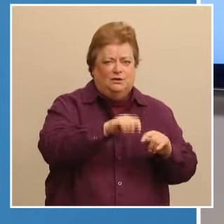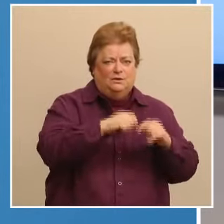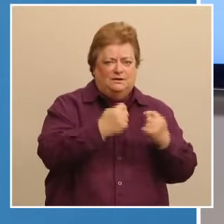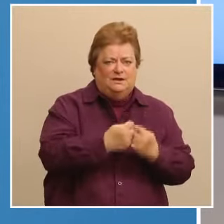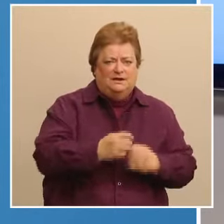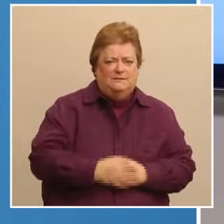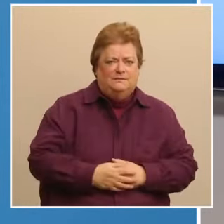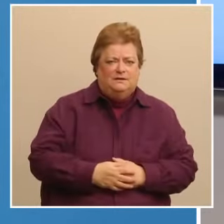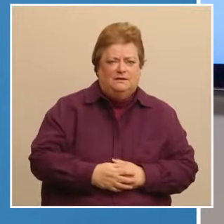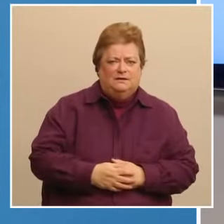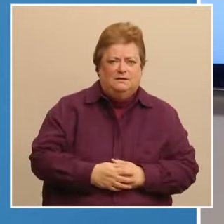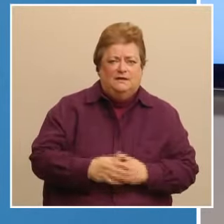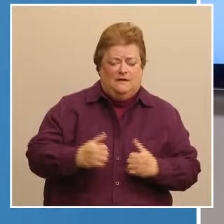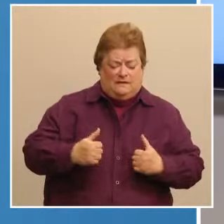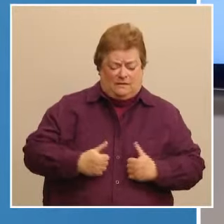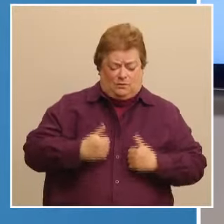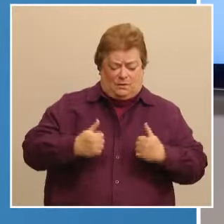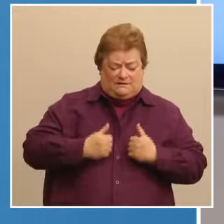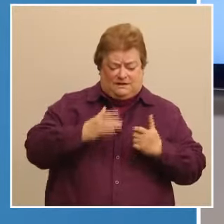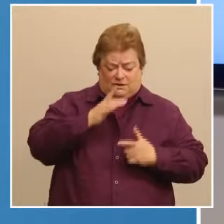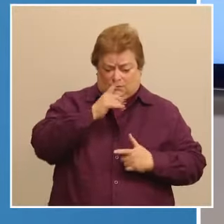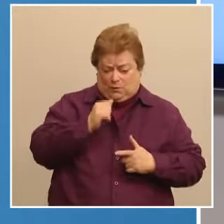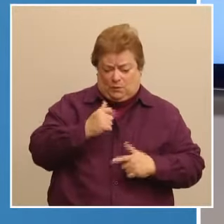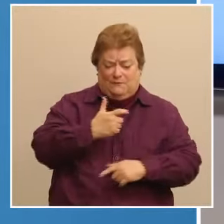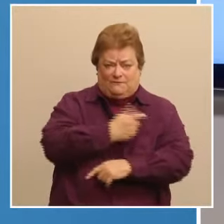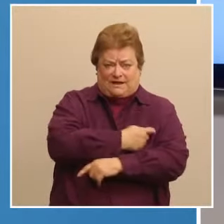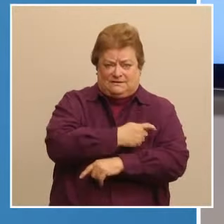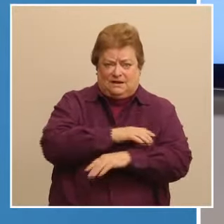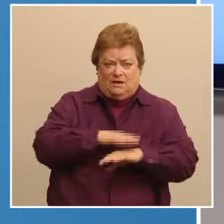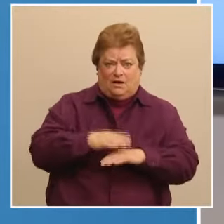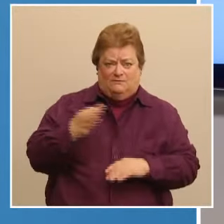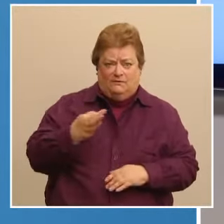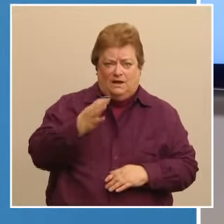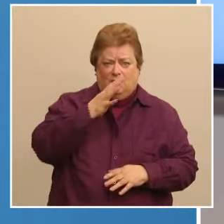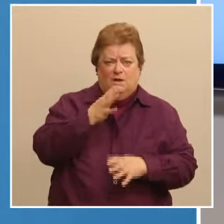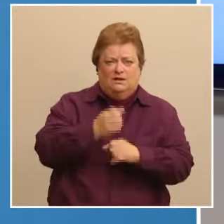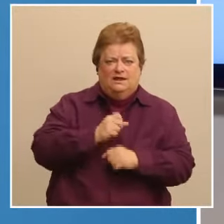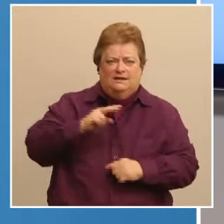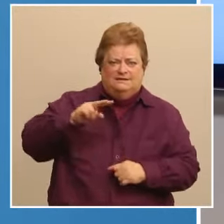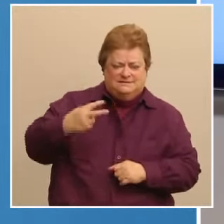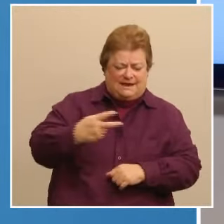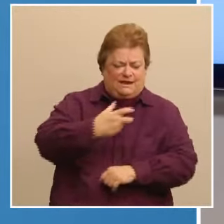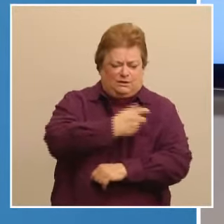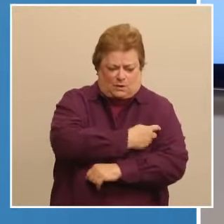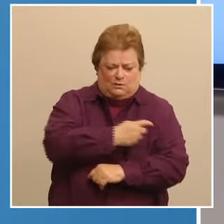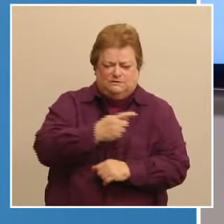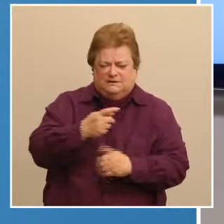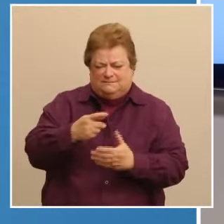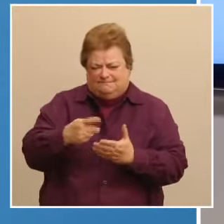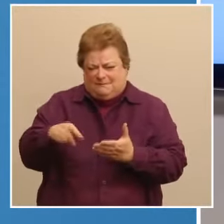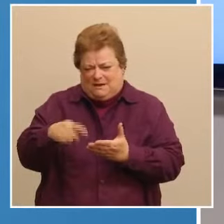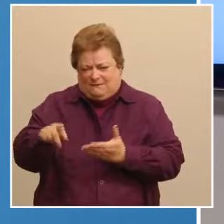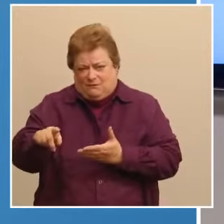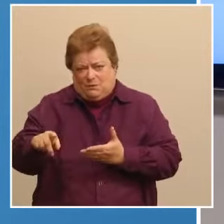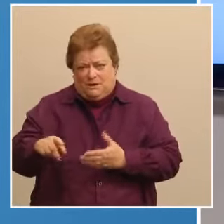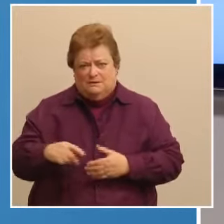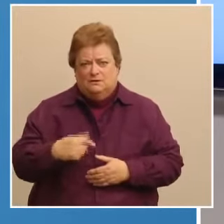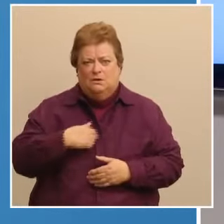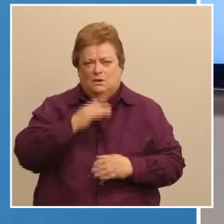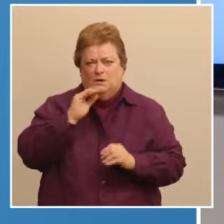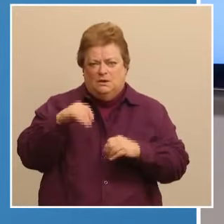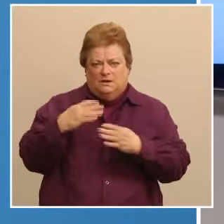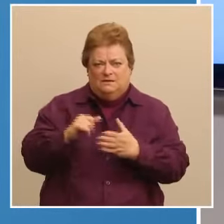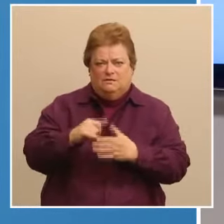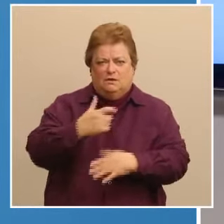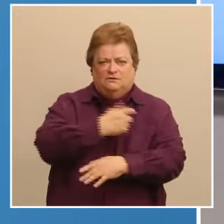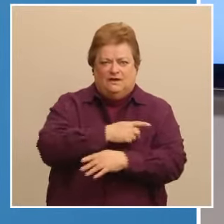The residents who were vaccinated on Friday will receive their second dose in a few weeks, and we will provide those vaccinations